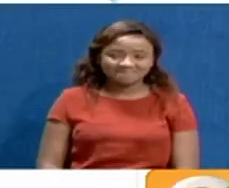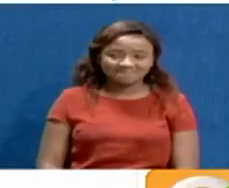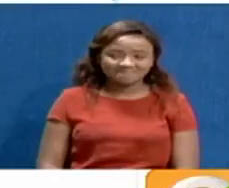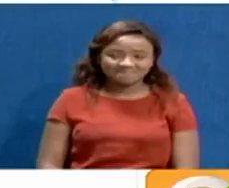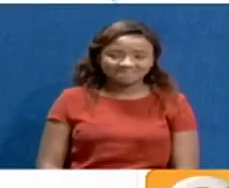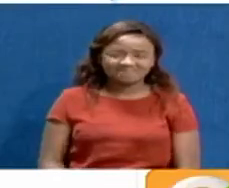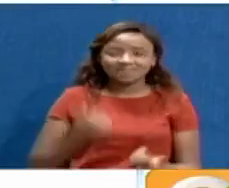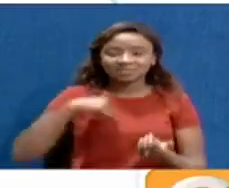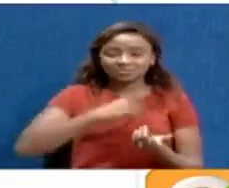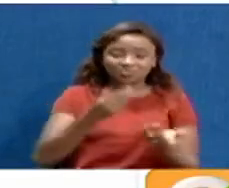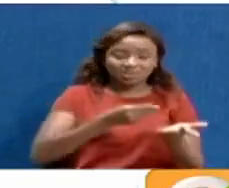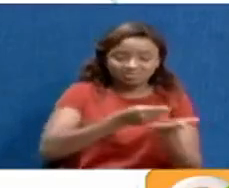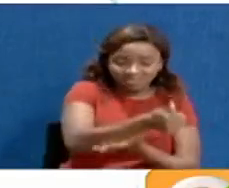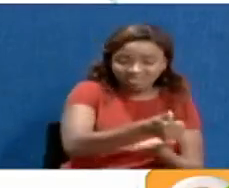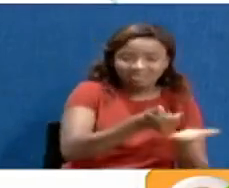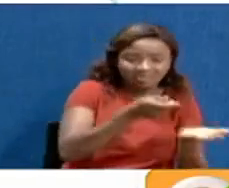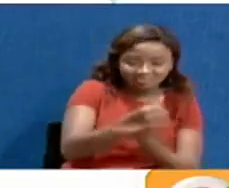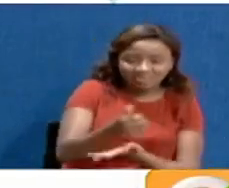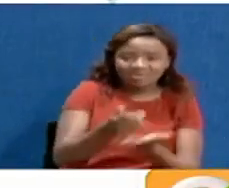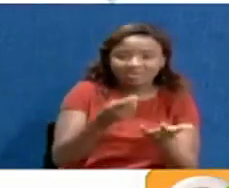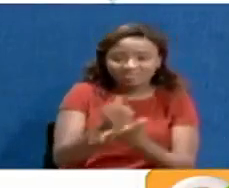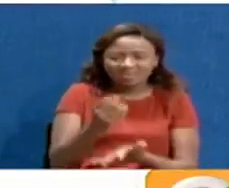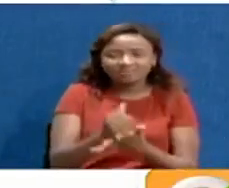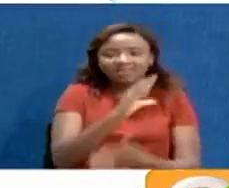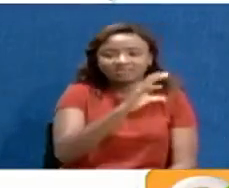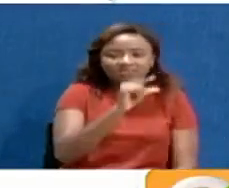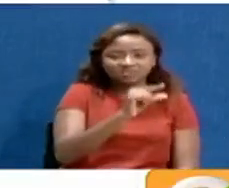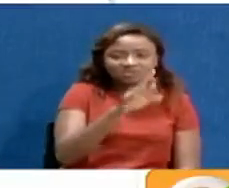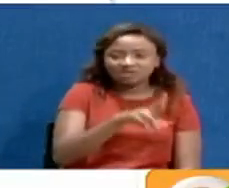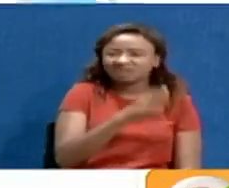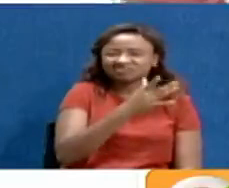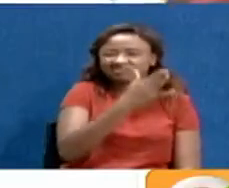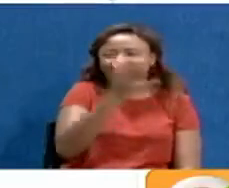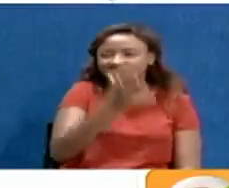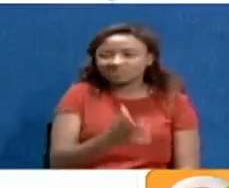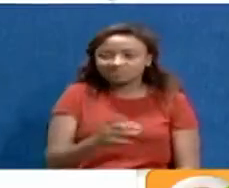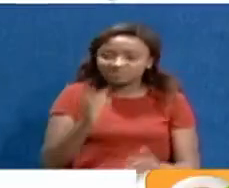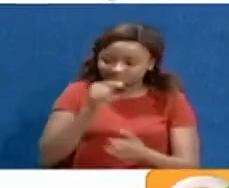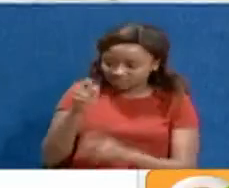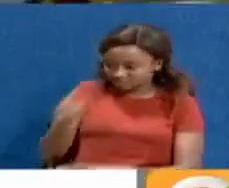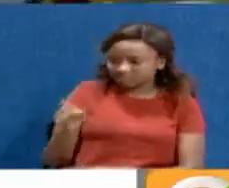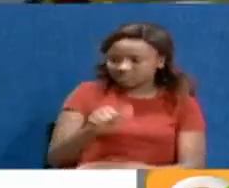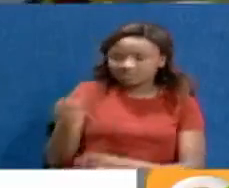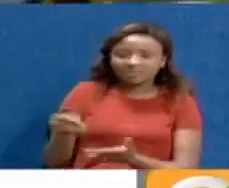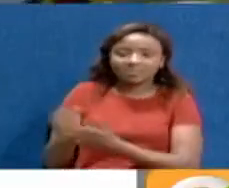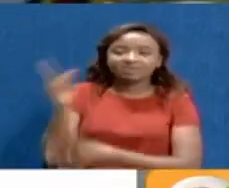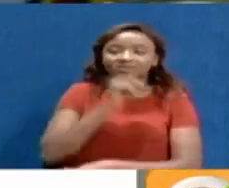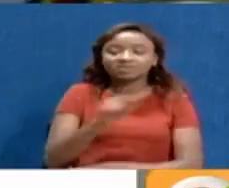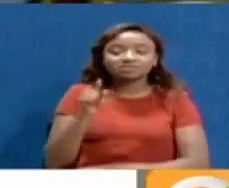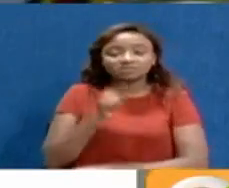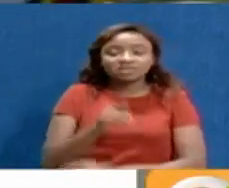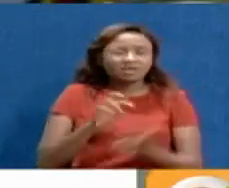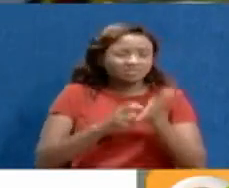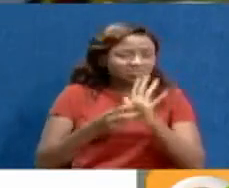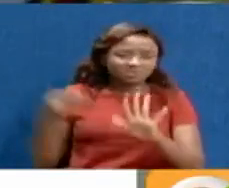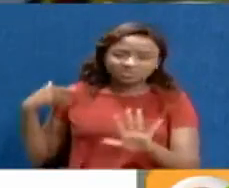So we paid for the other ones, the CGR or something. We also paid for this one. This is a long-term